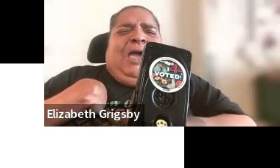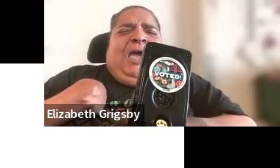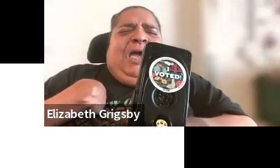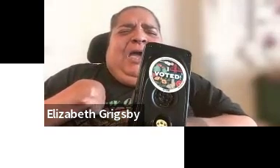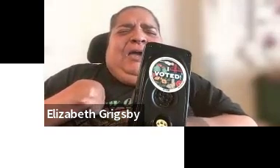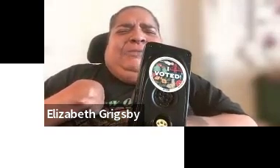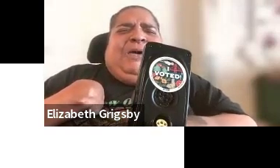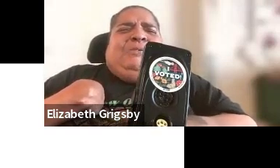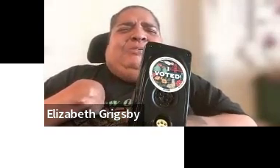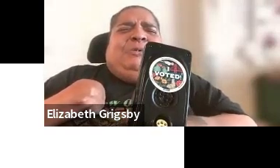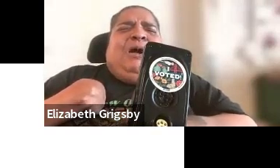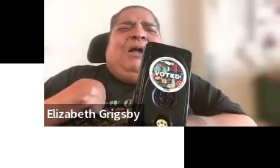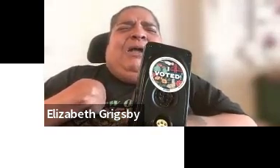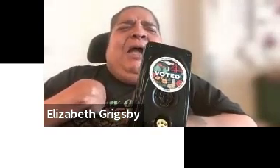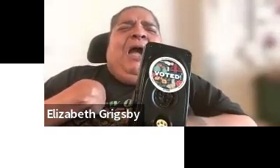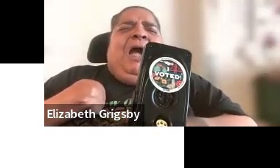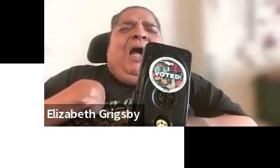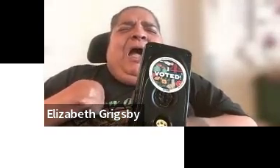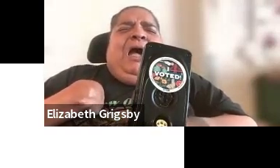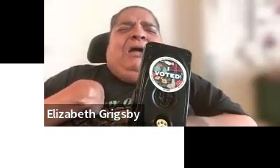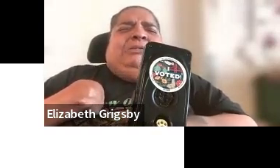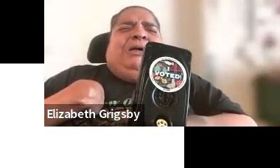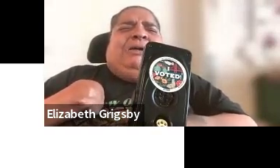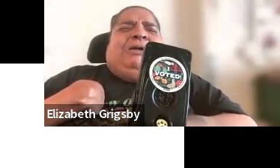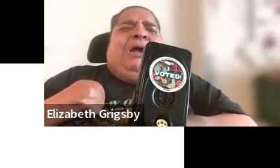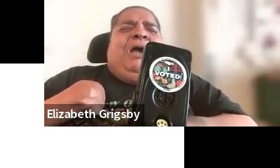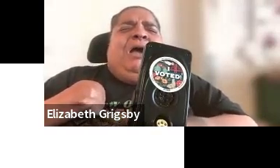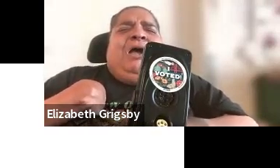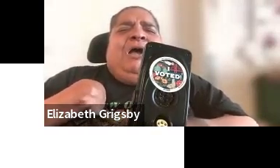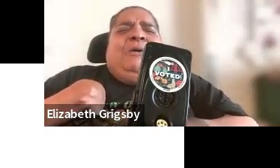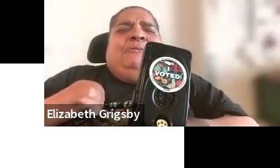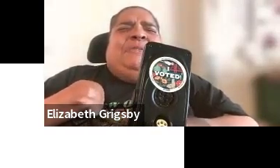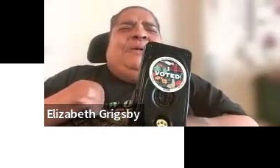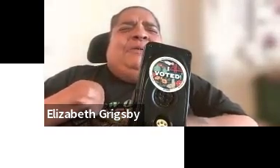someone. And that's why I like